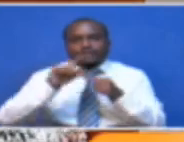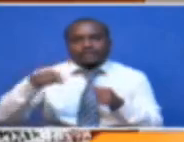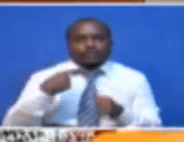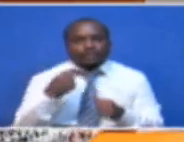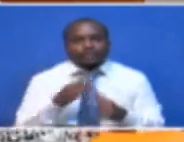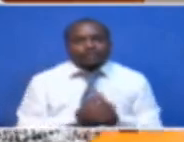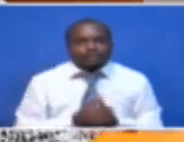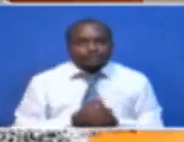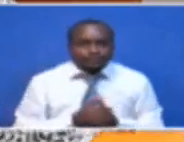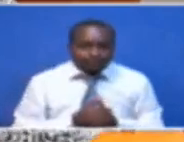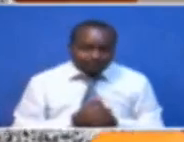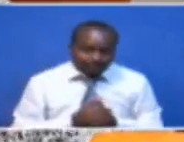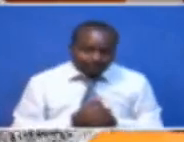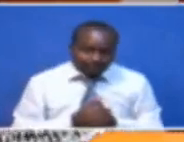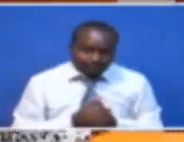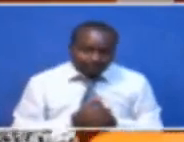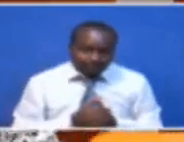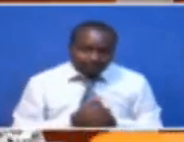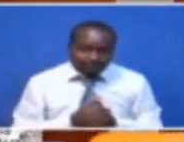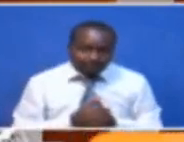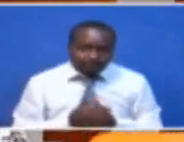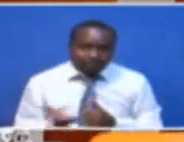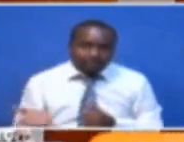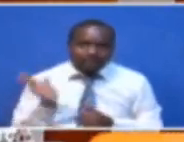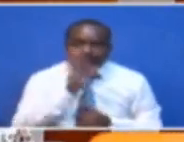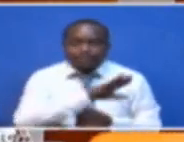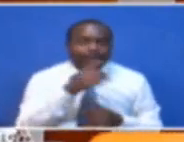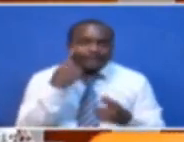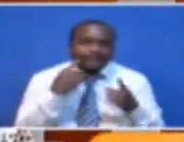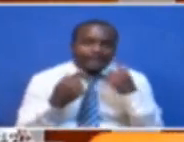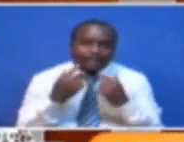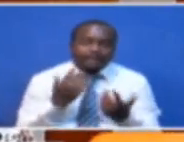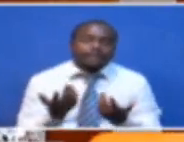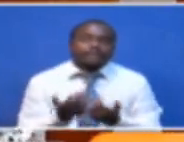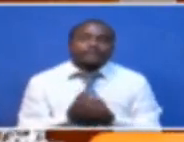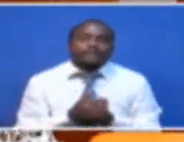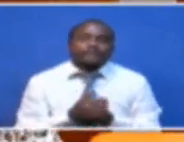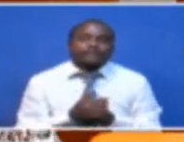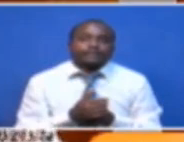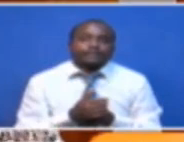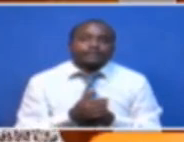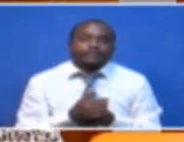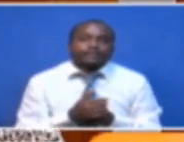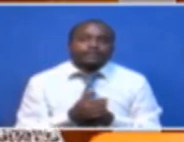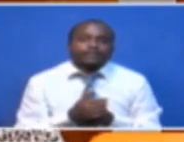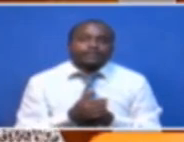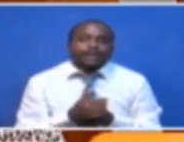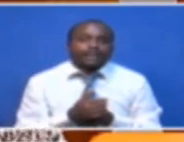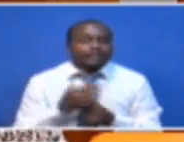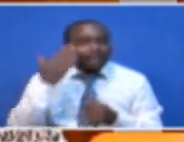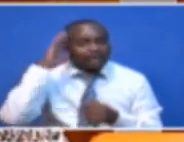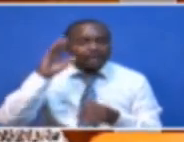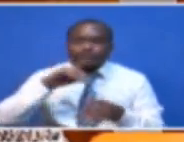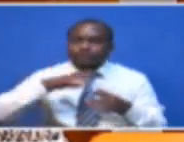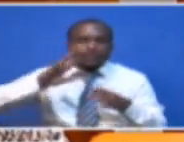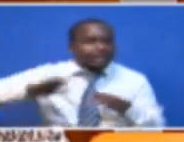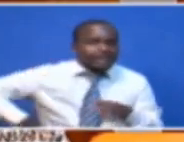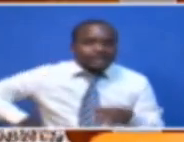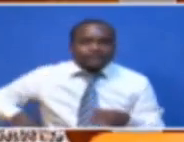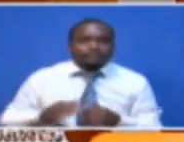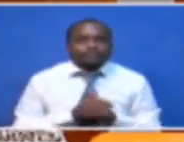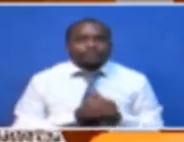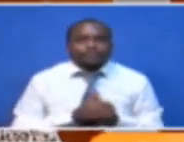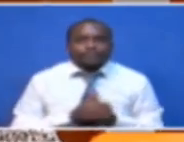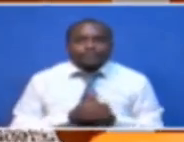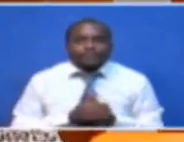Yeah. He came back crying and he realized it's too late. Yeah. That